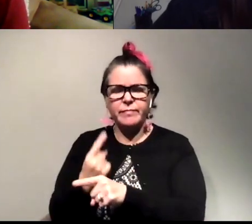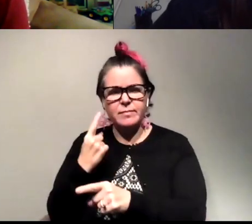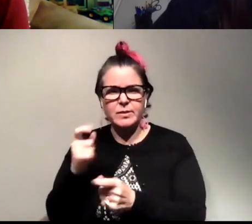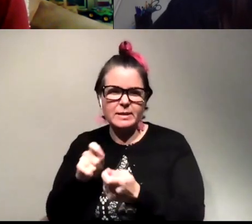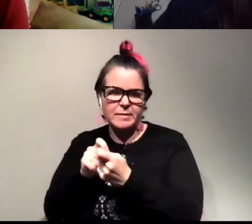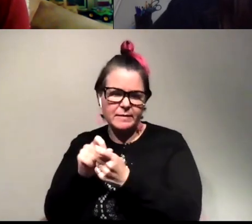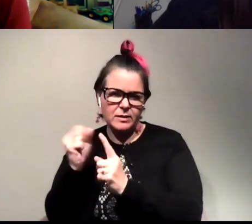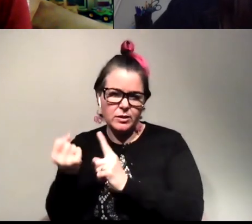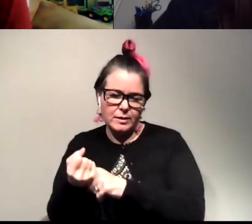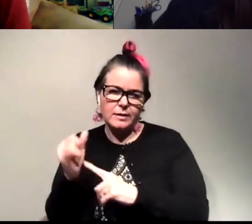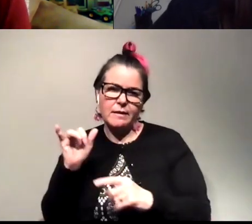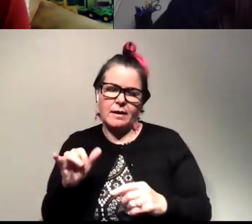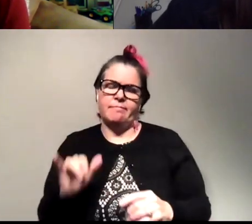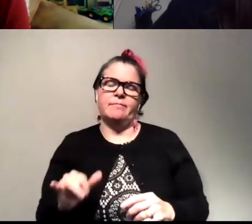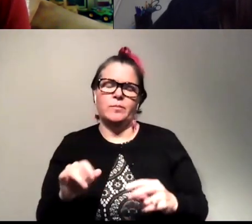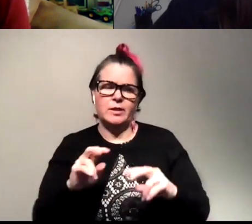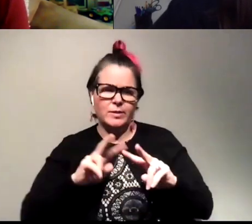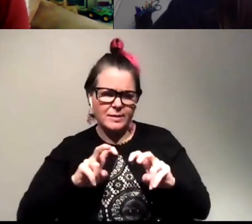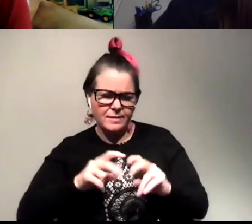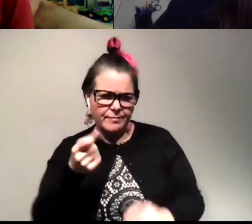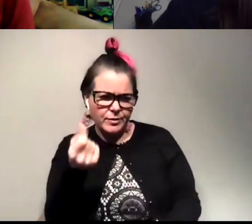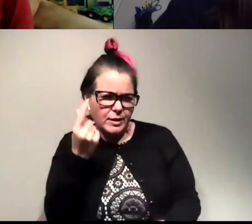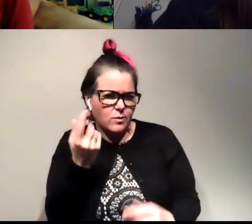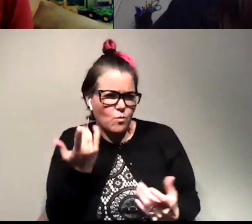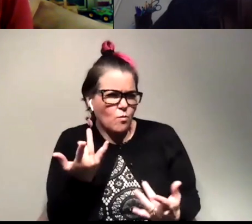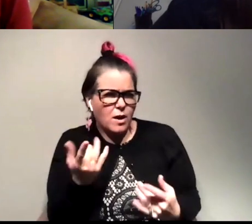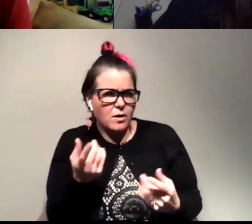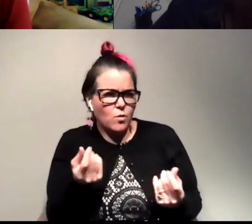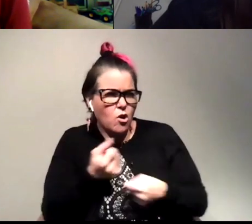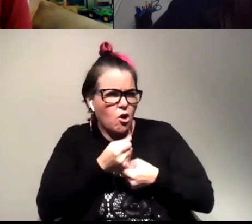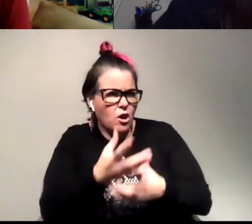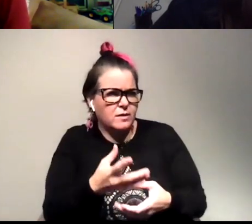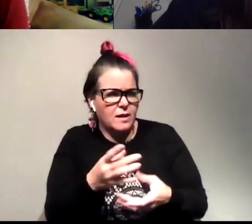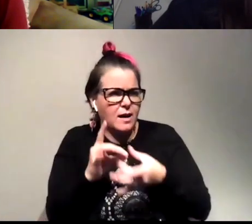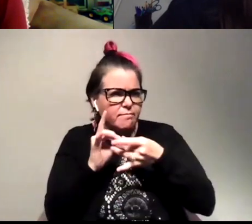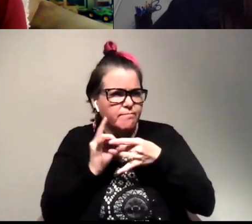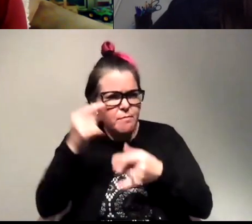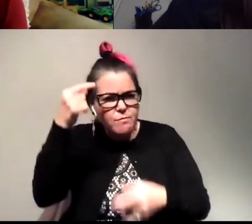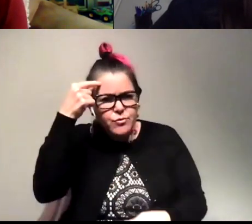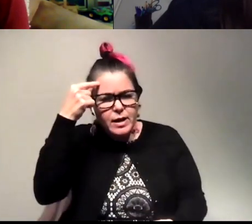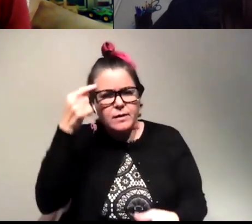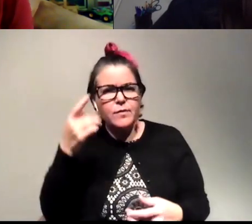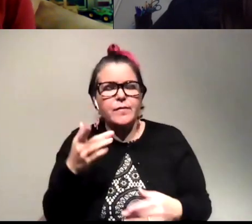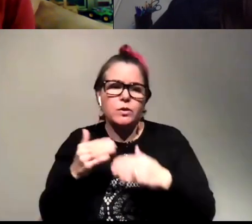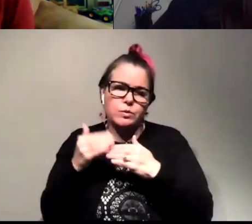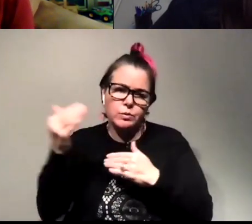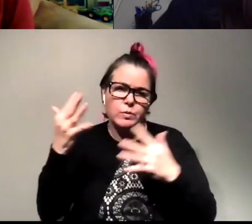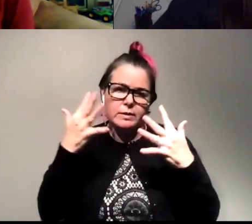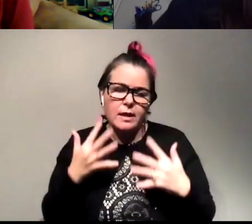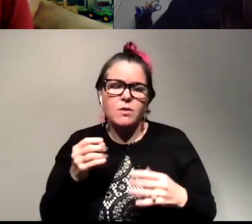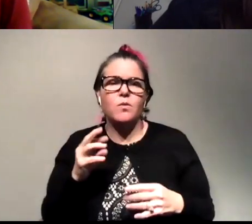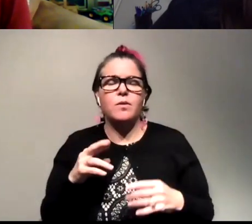situation. And that's when we really want to understand, what is going on in the brain if you are feeling too sad, or if you